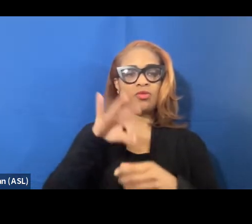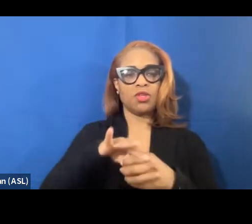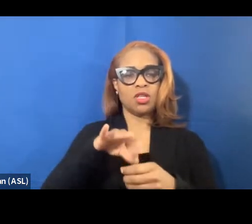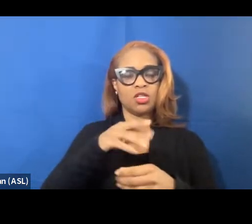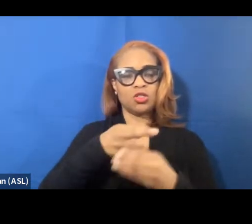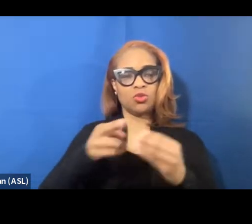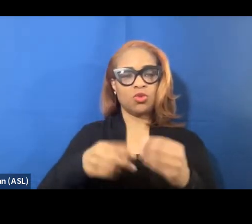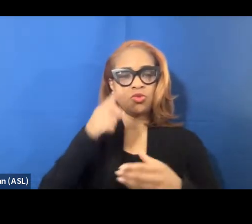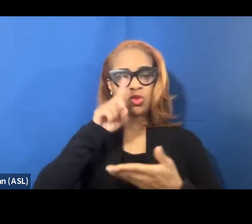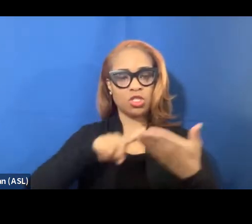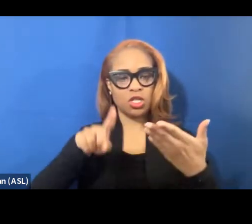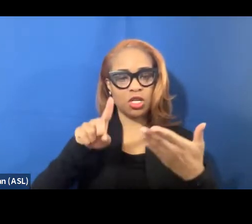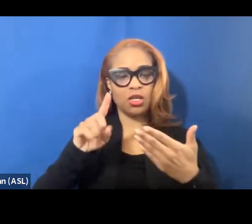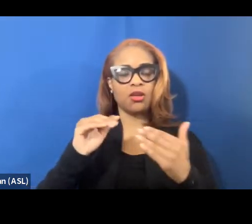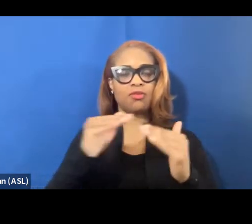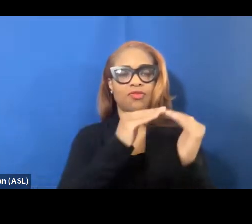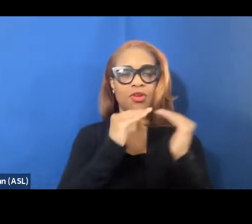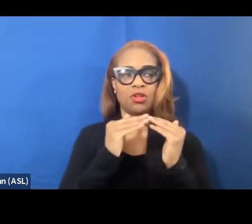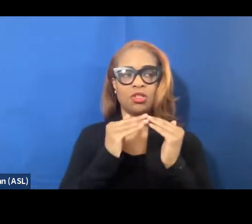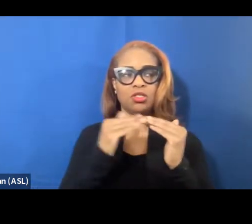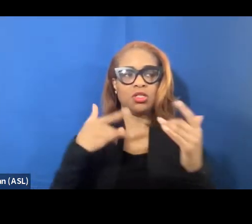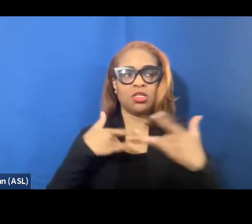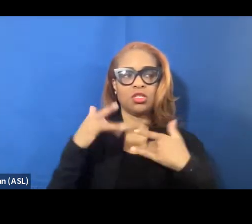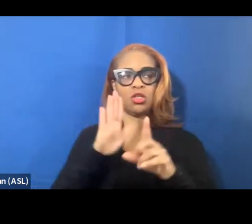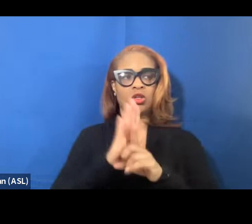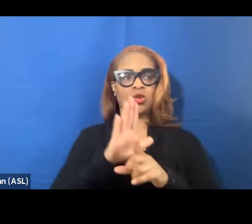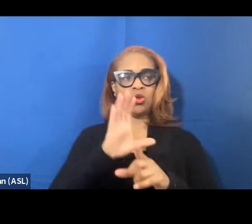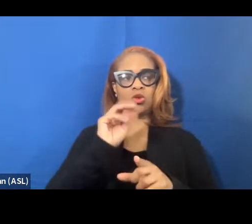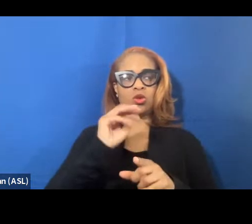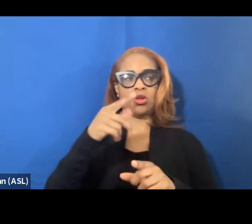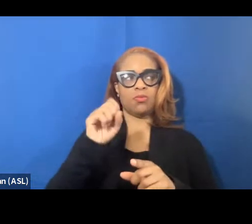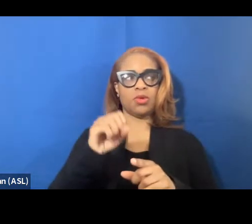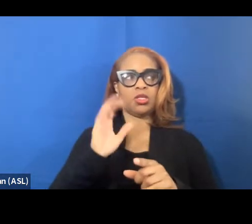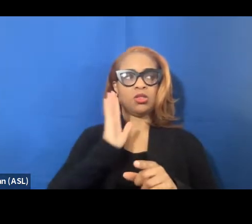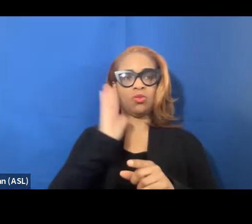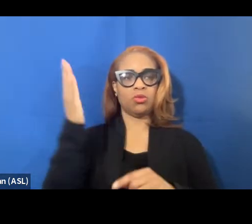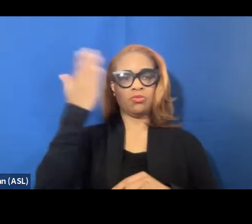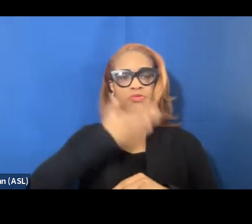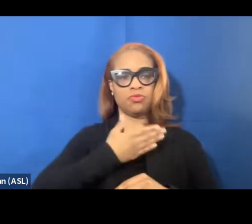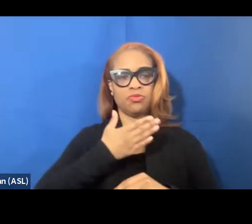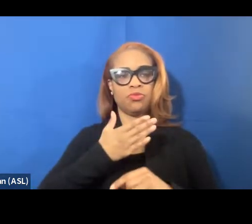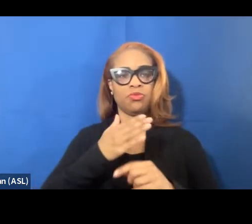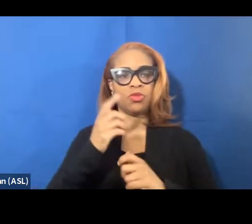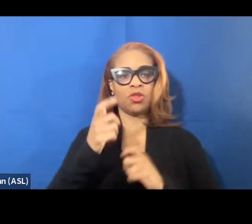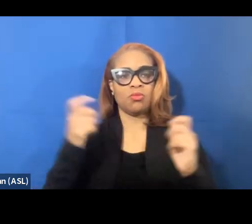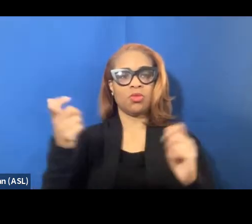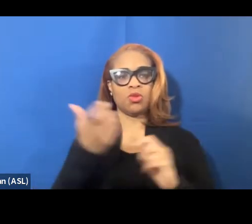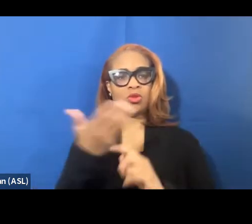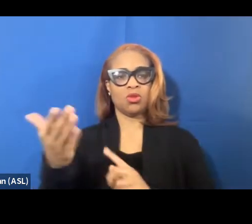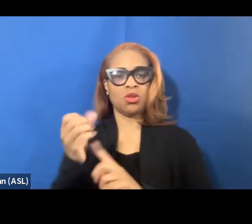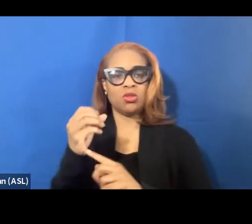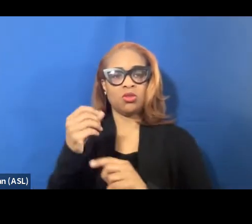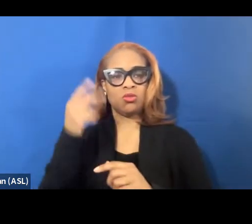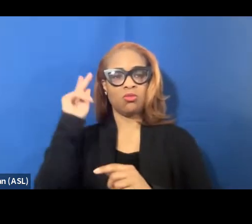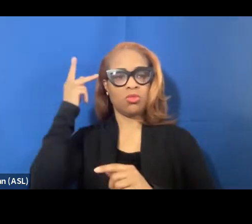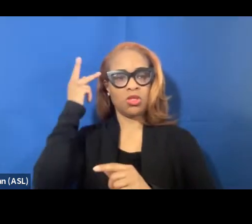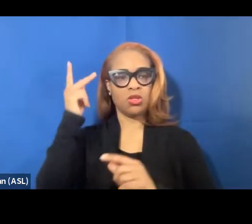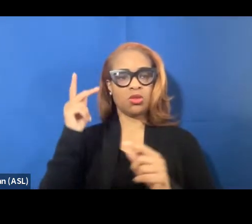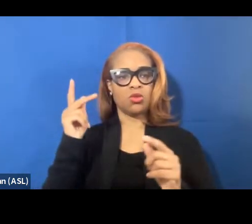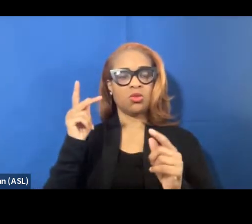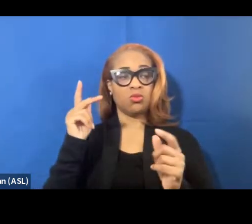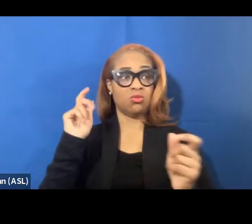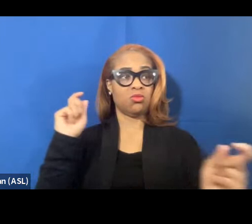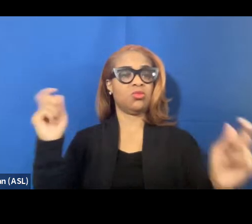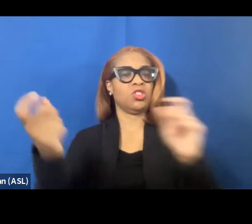partisan fairness but we are concerned your composite will miss some major trends political coalitions have changed dramatically since